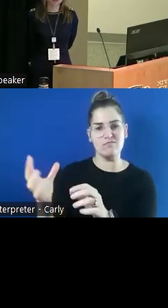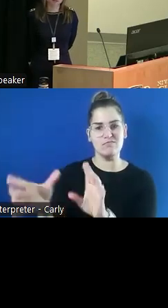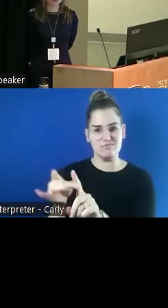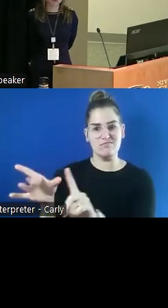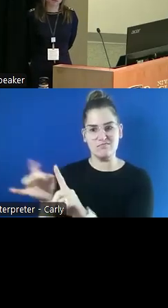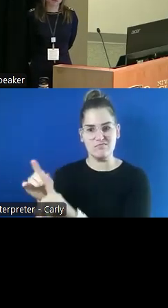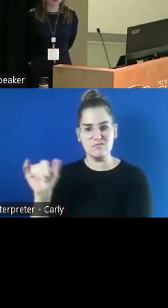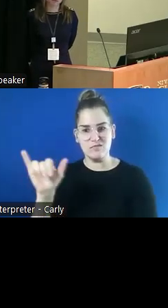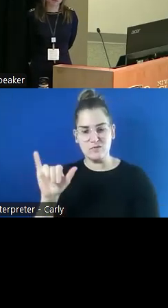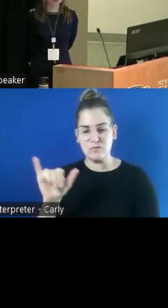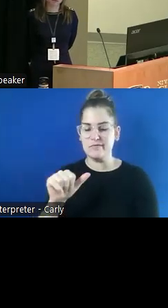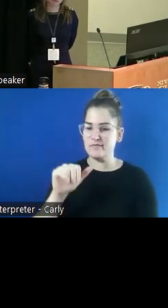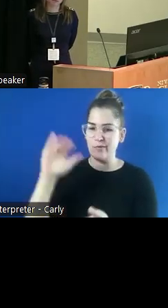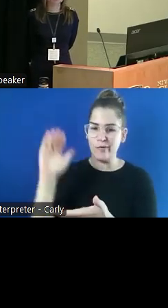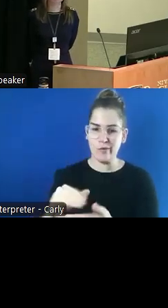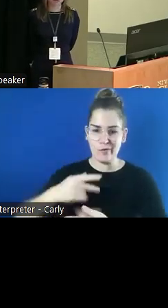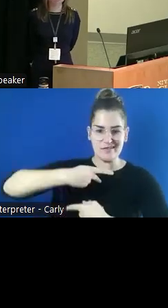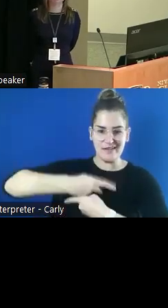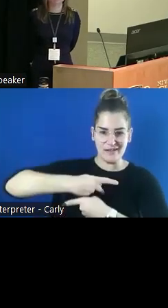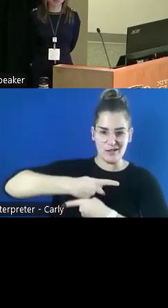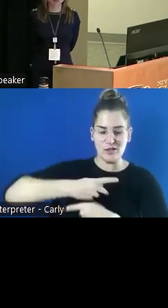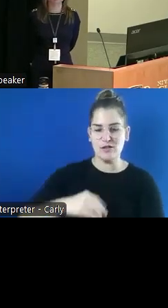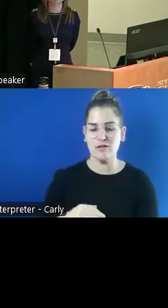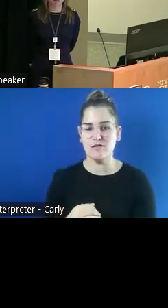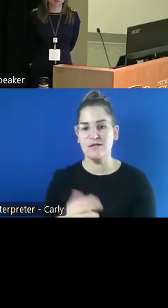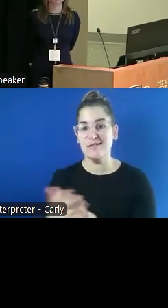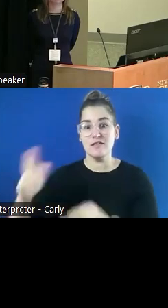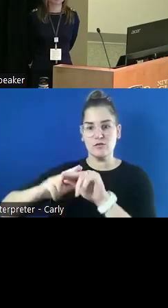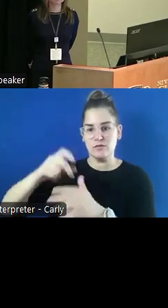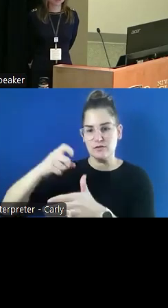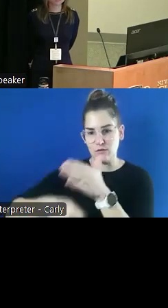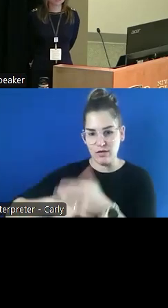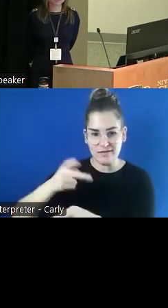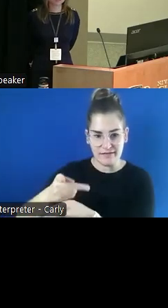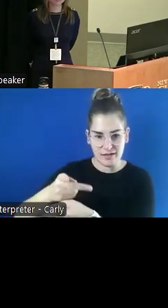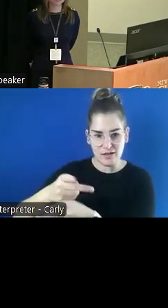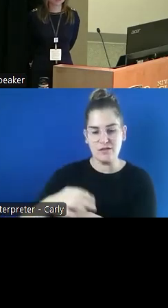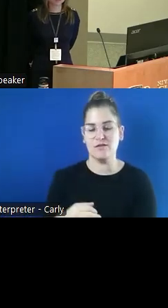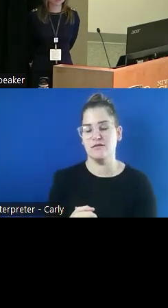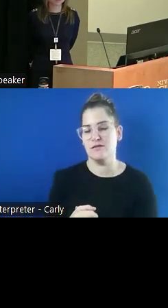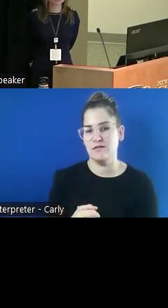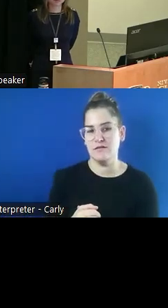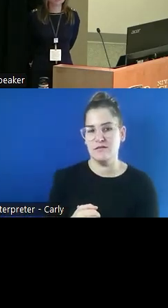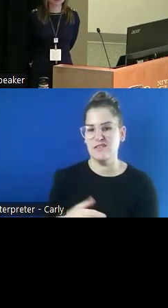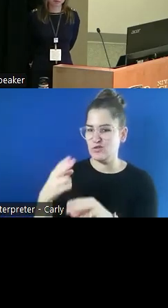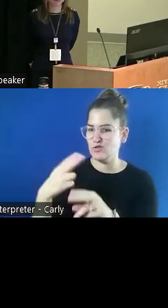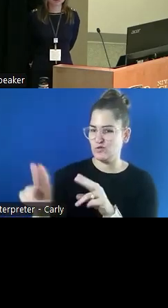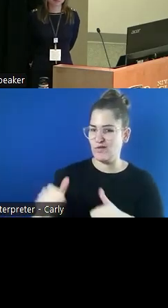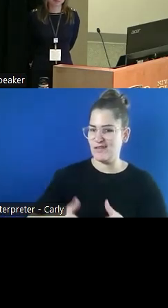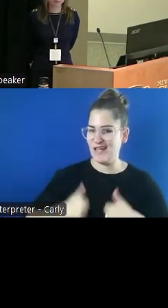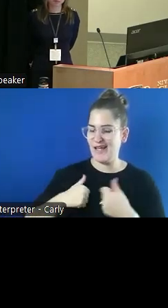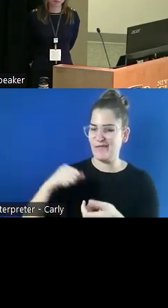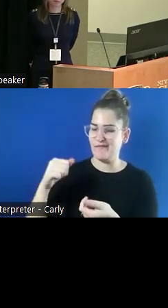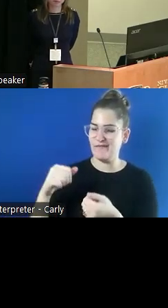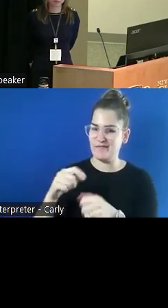less self-care and increased cost of care and shortened lifespan. So